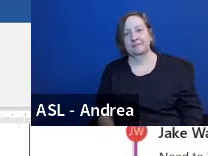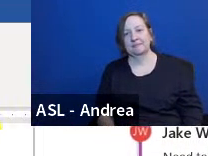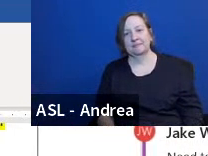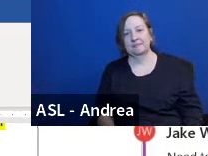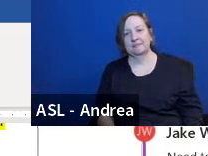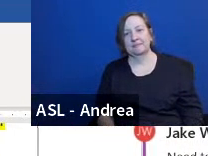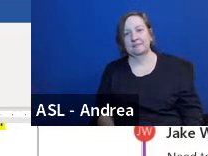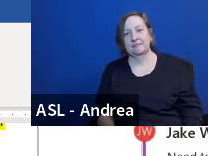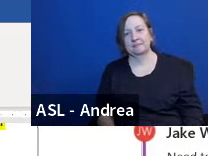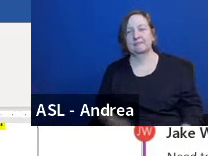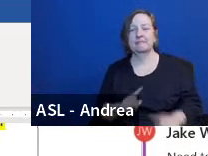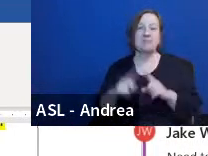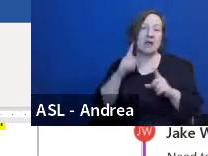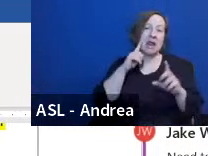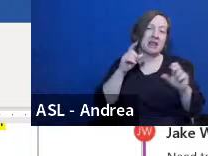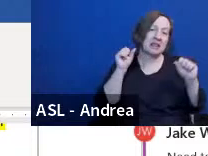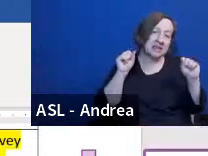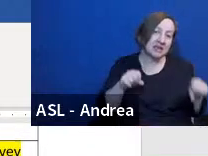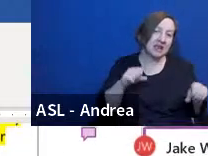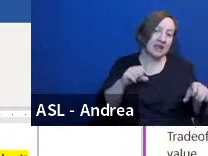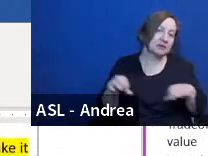But I think it is doable.